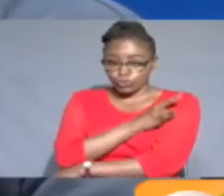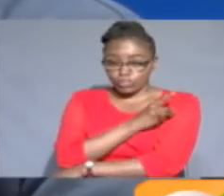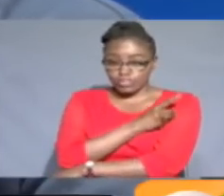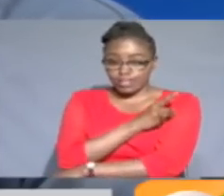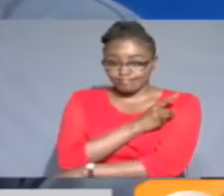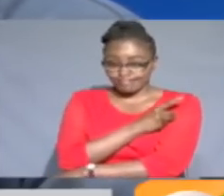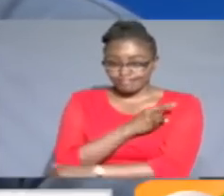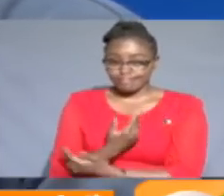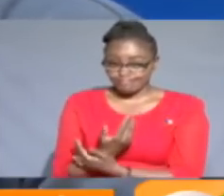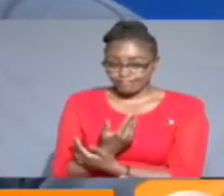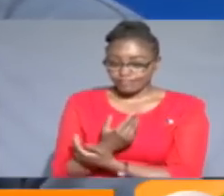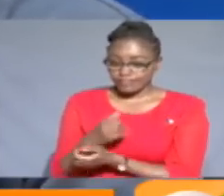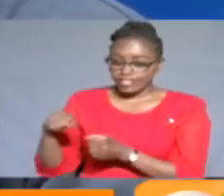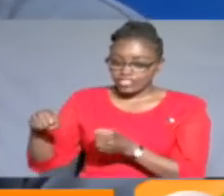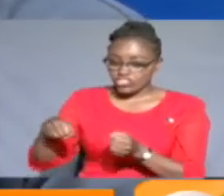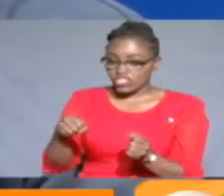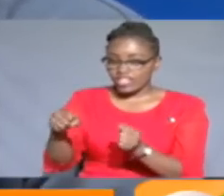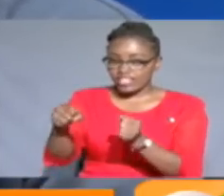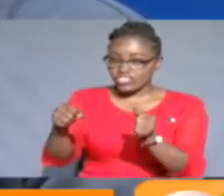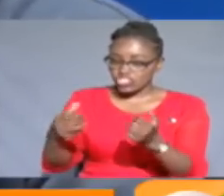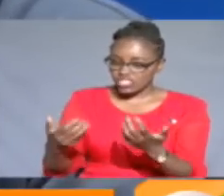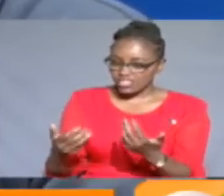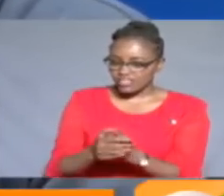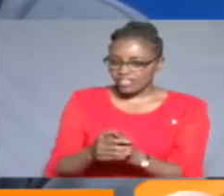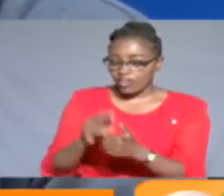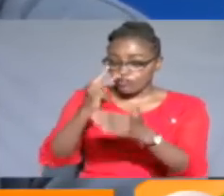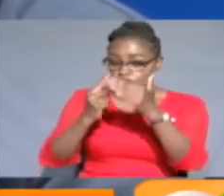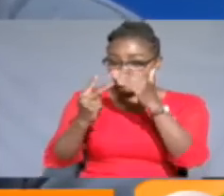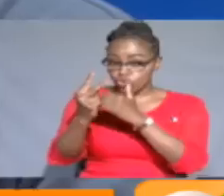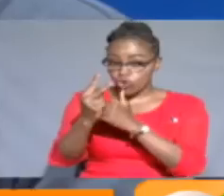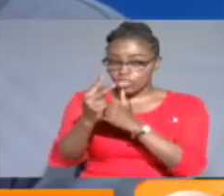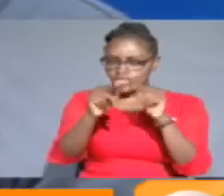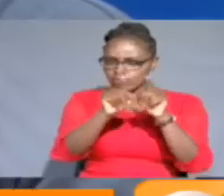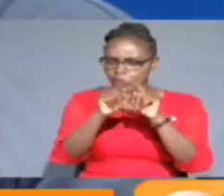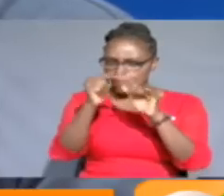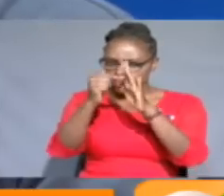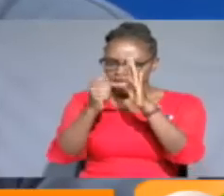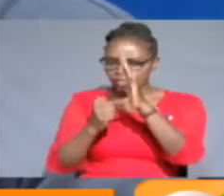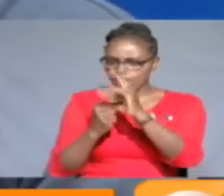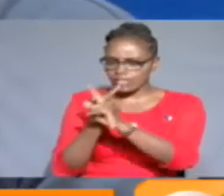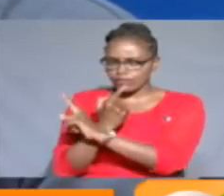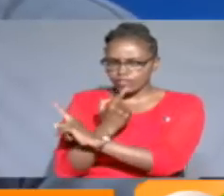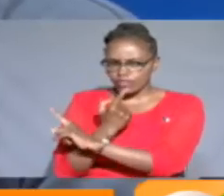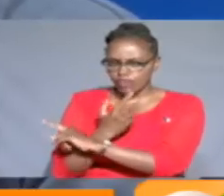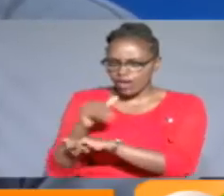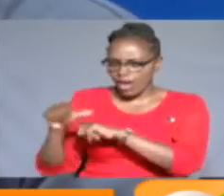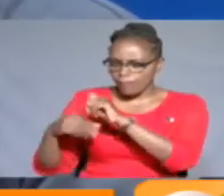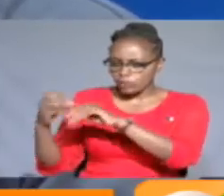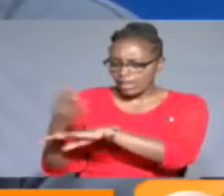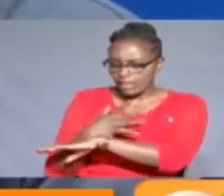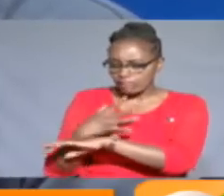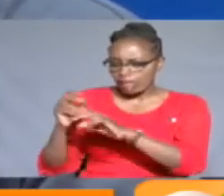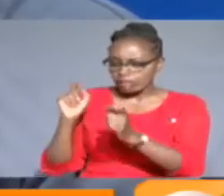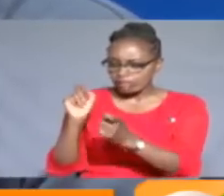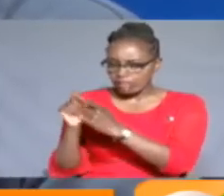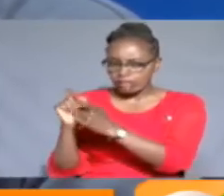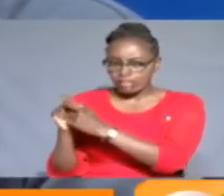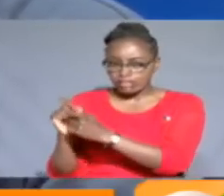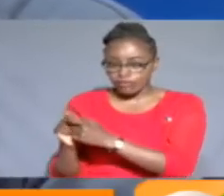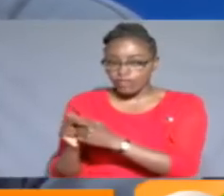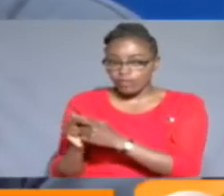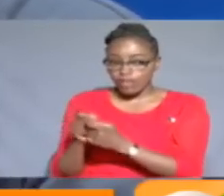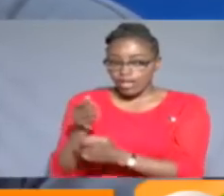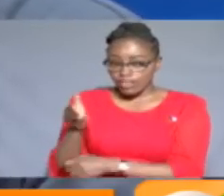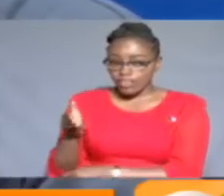the strategies and the vision and all that about cancer screening have